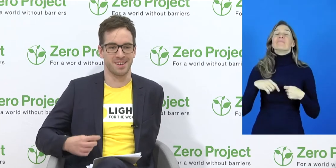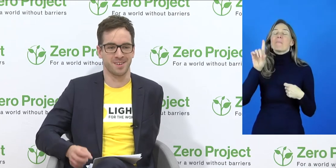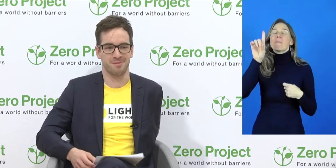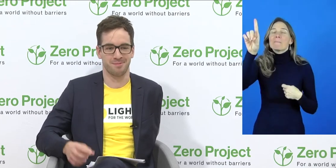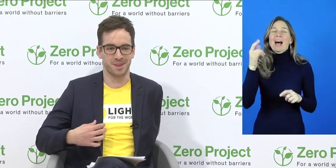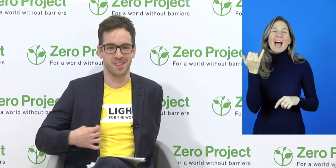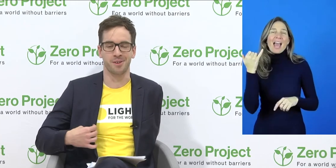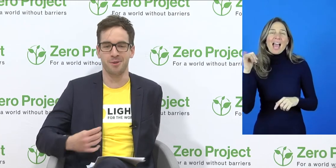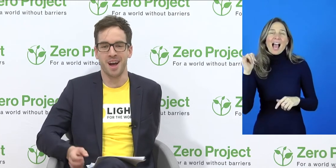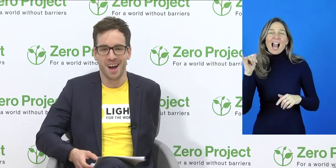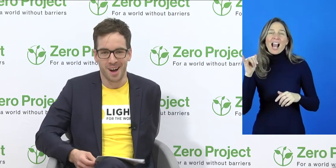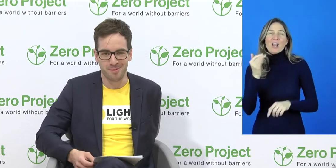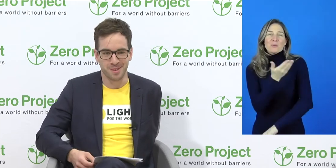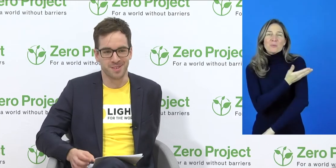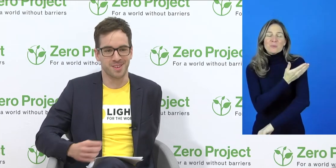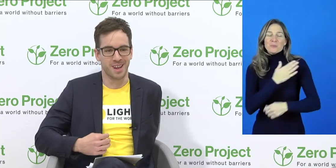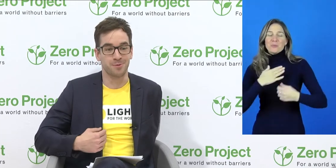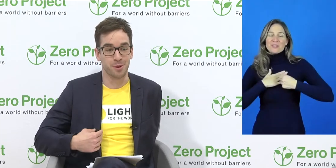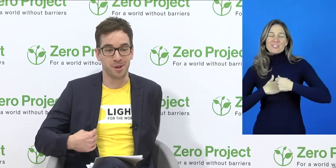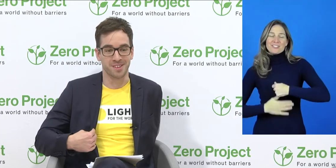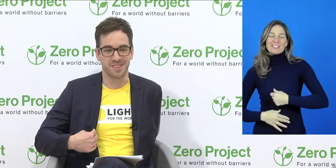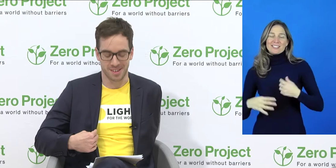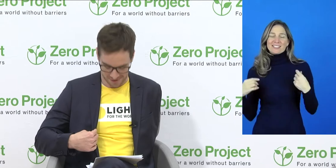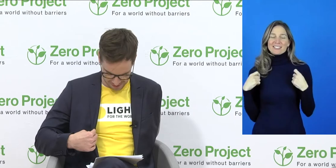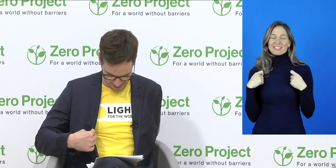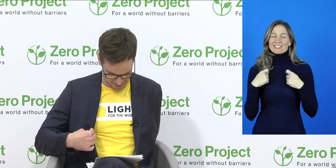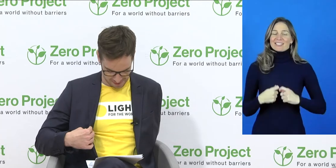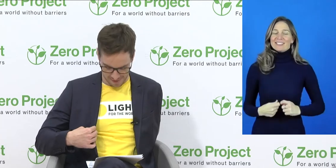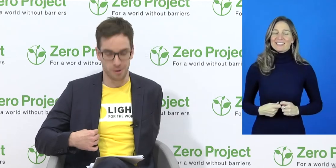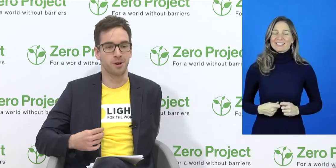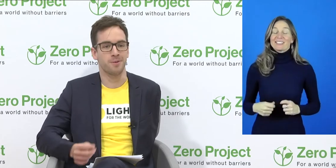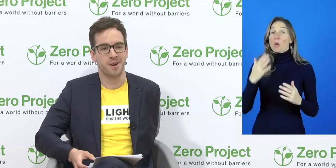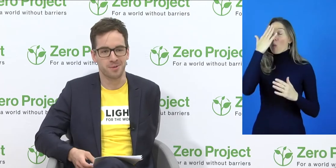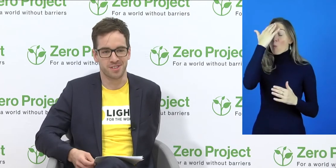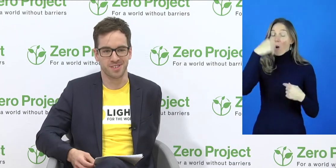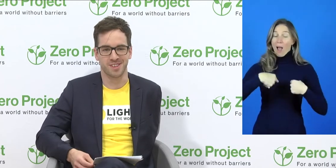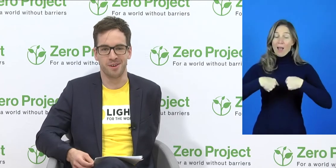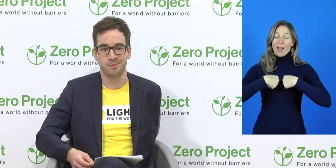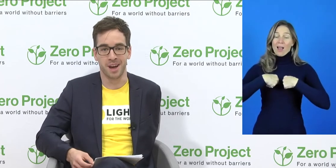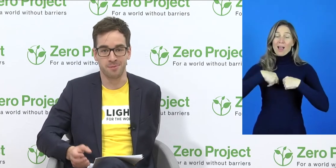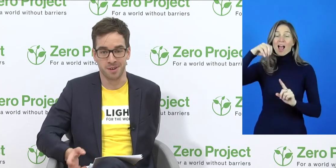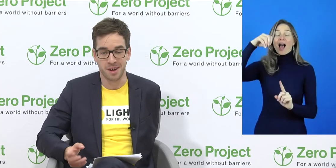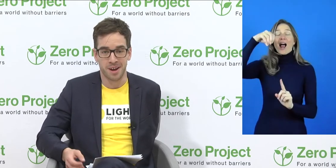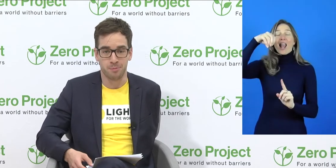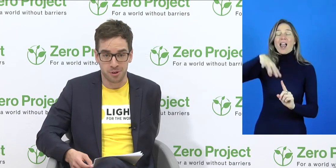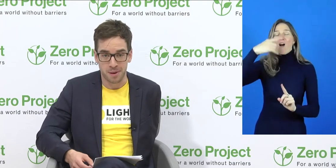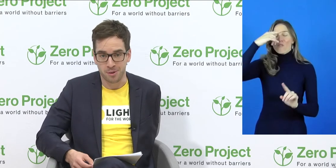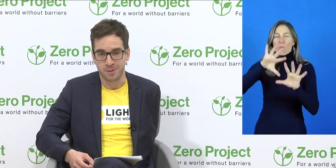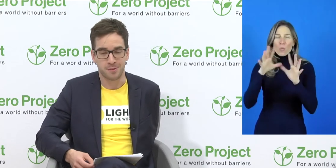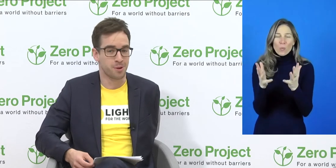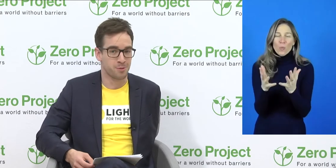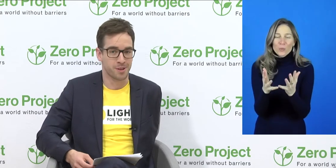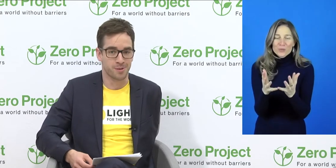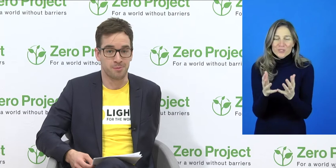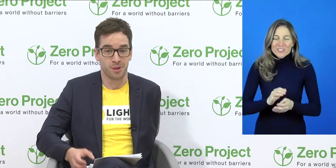my my sacco. It's the Light for the World International logo, which is on me. I'm a board member of